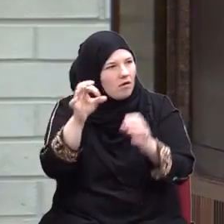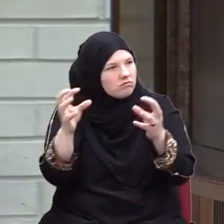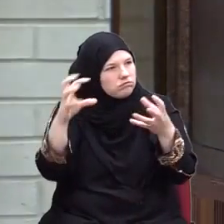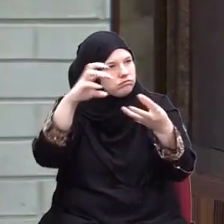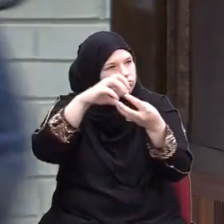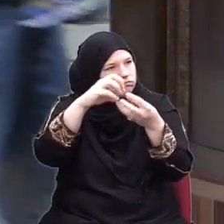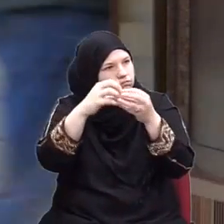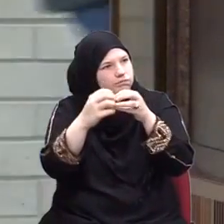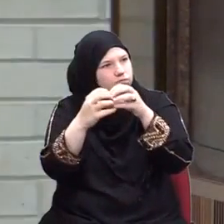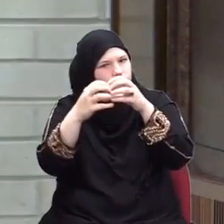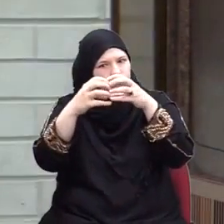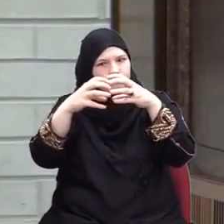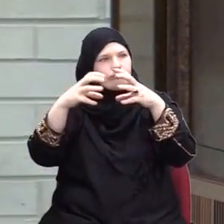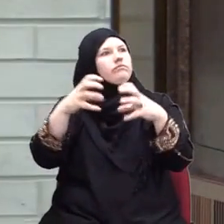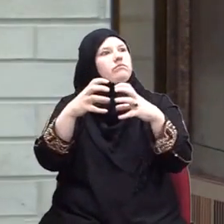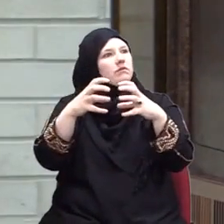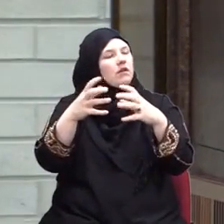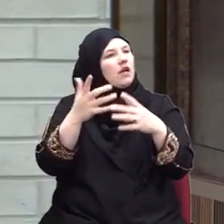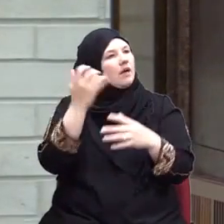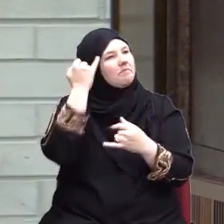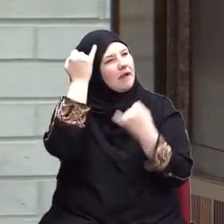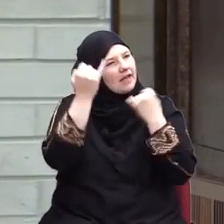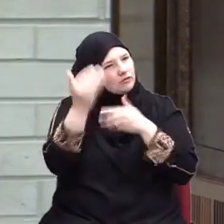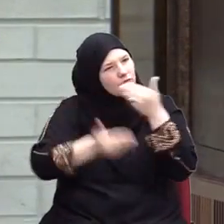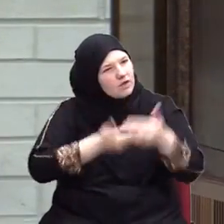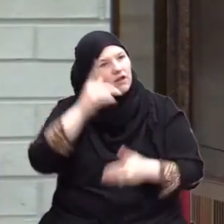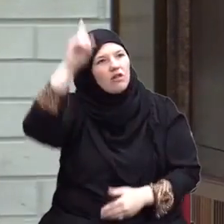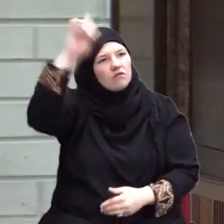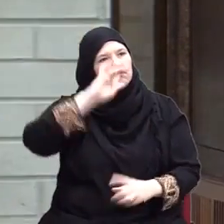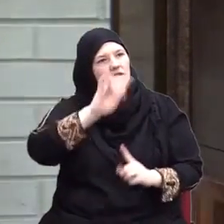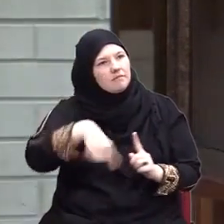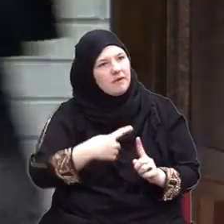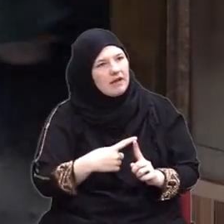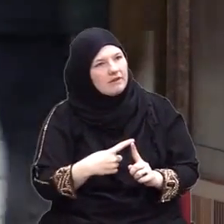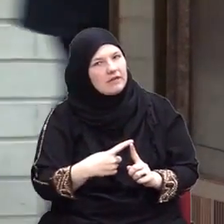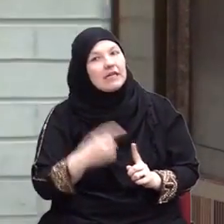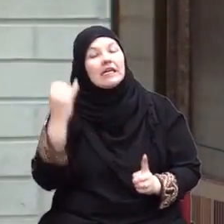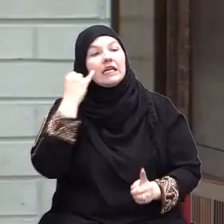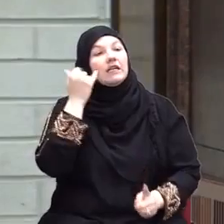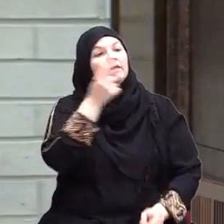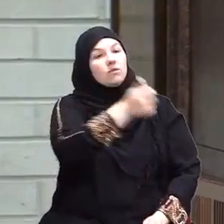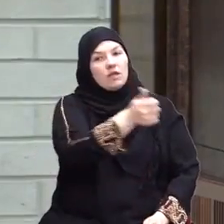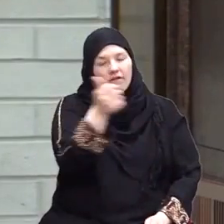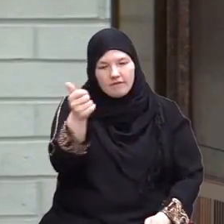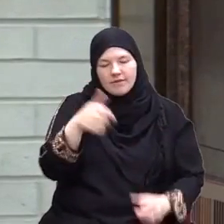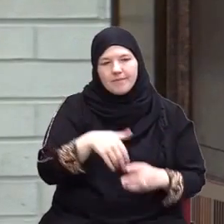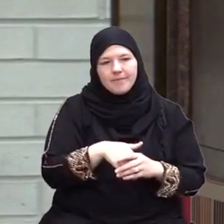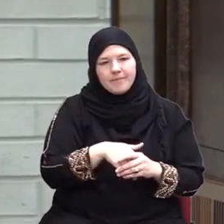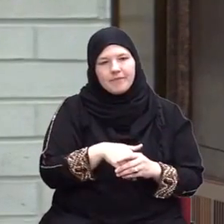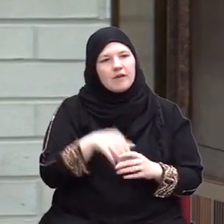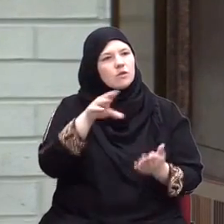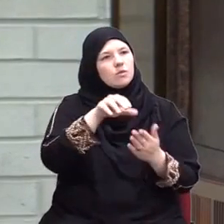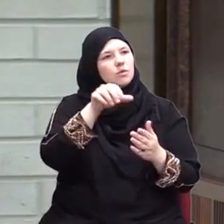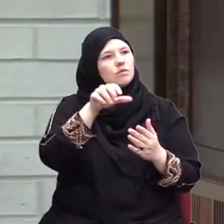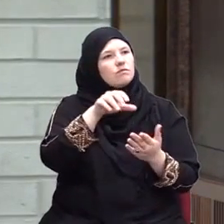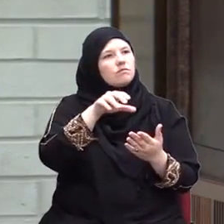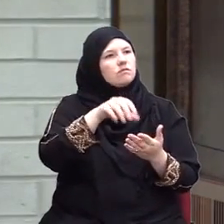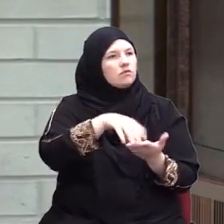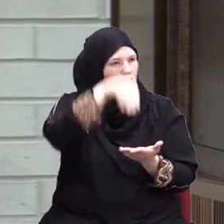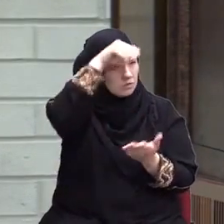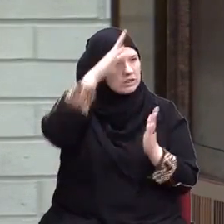process, what Allah is actually talking about, if you are a student of